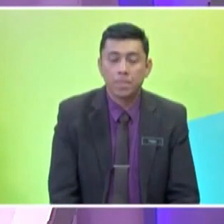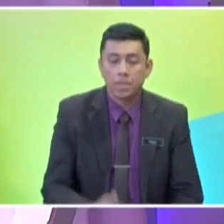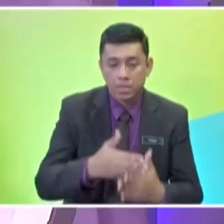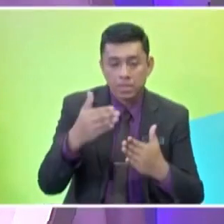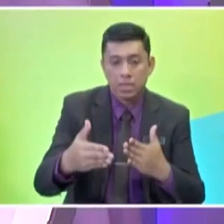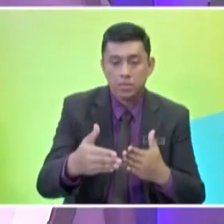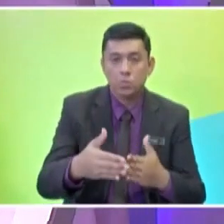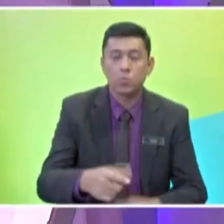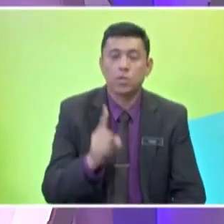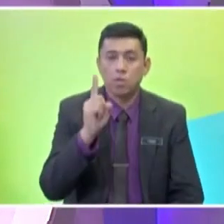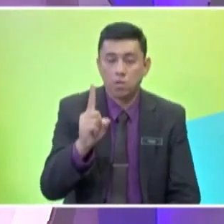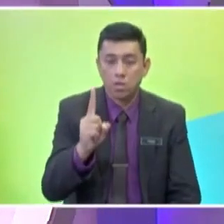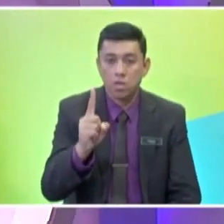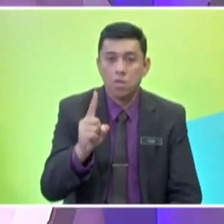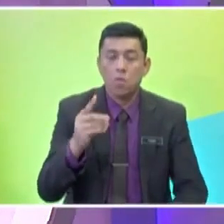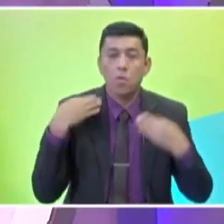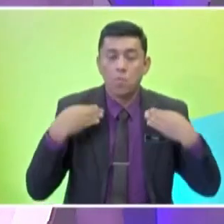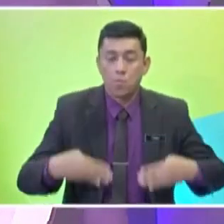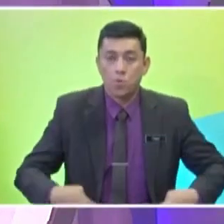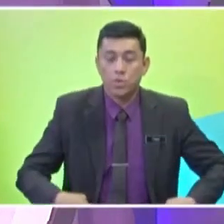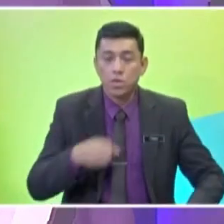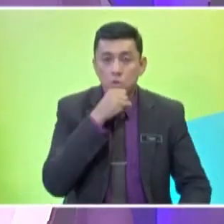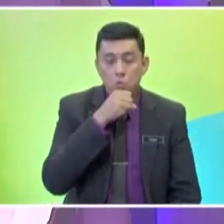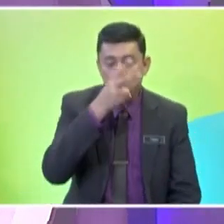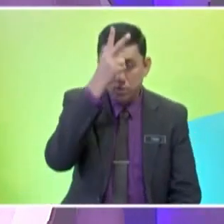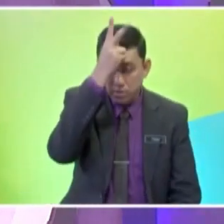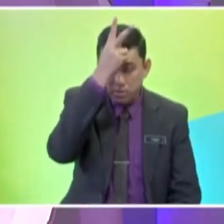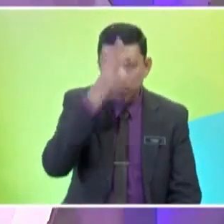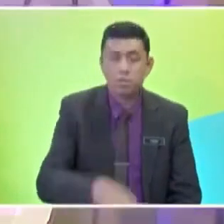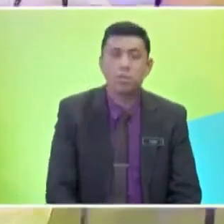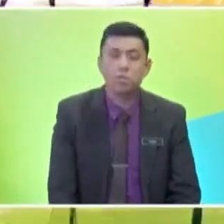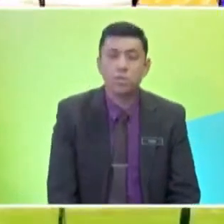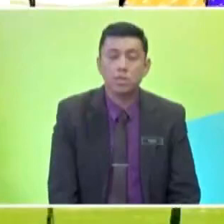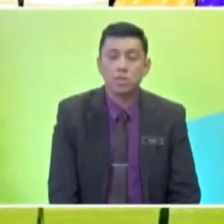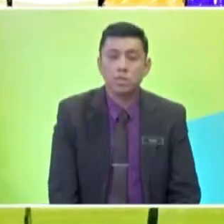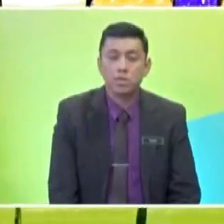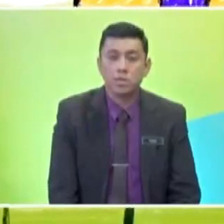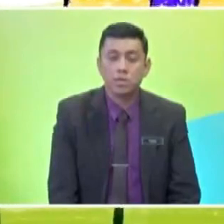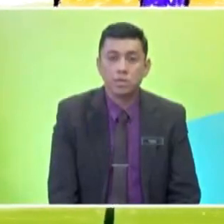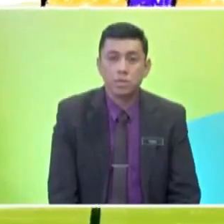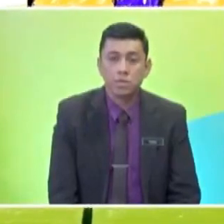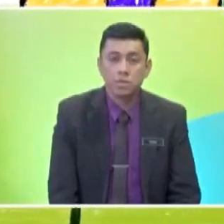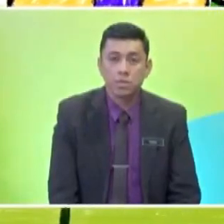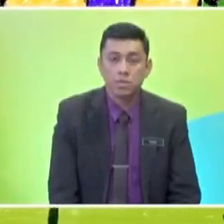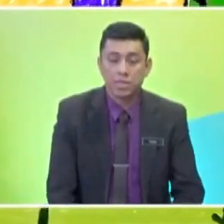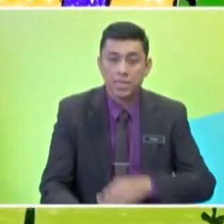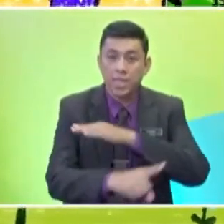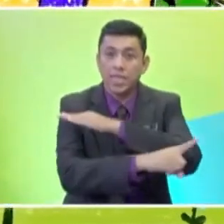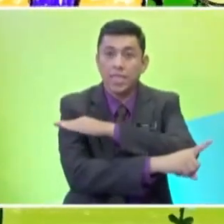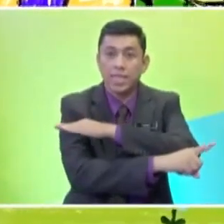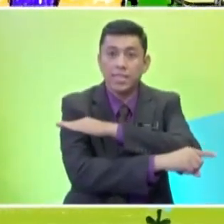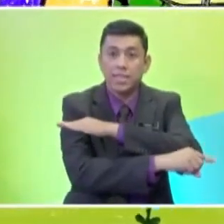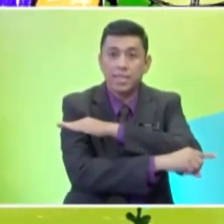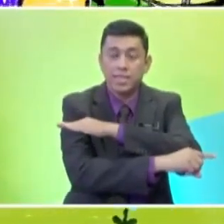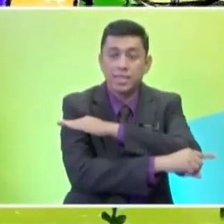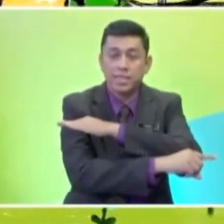this is the body of a goat, okay? And the next one is the? The tail. Tail. Okay,